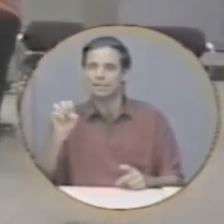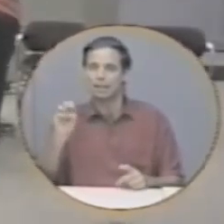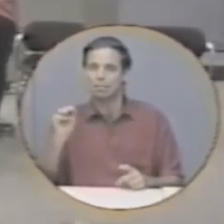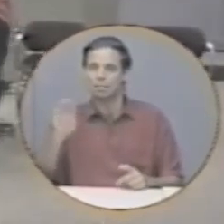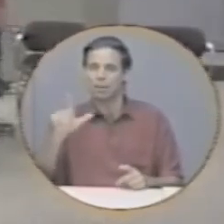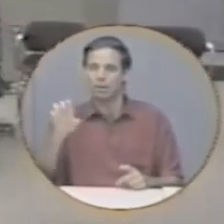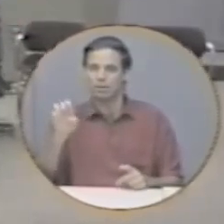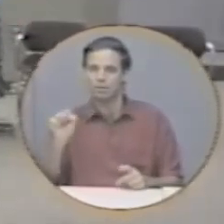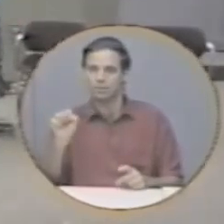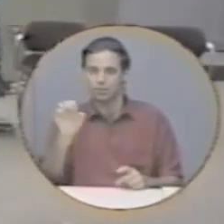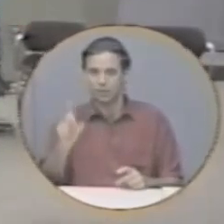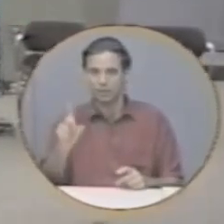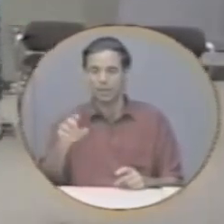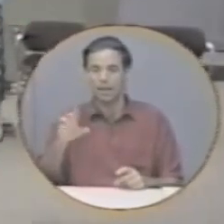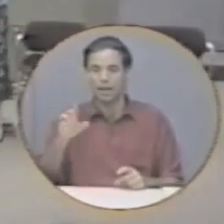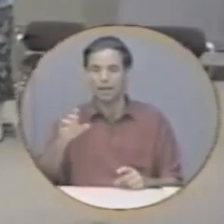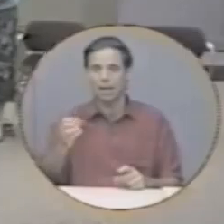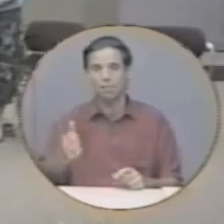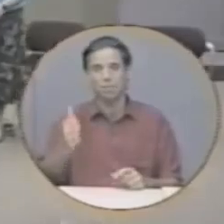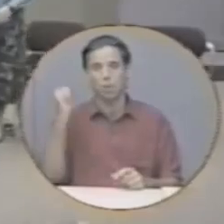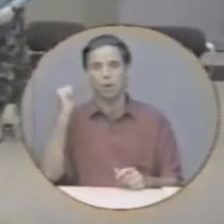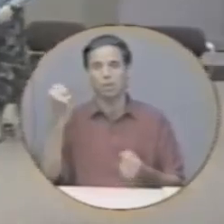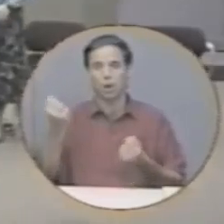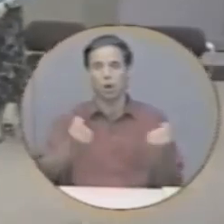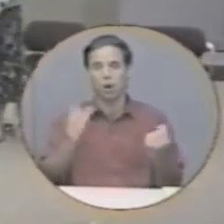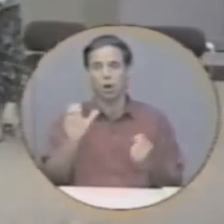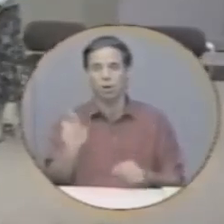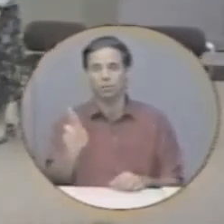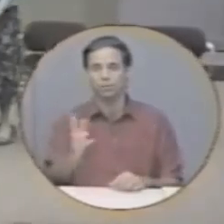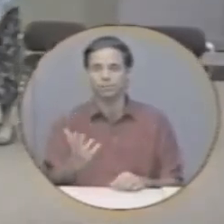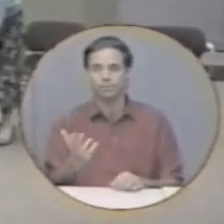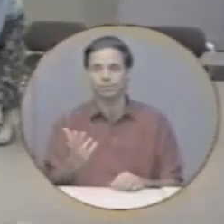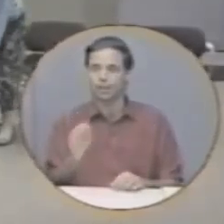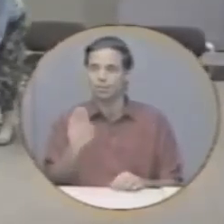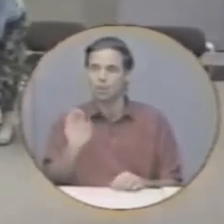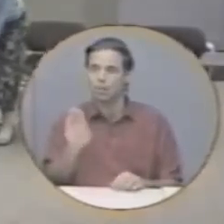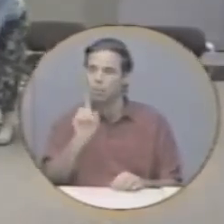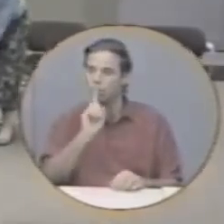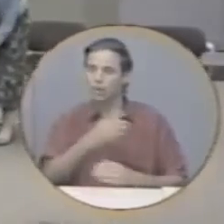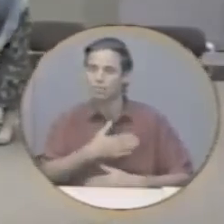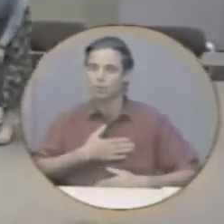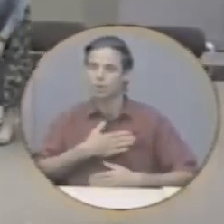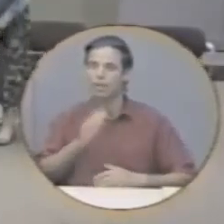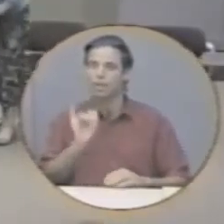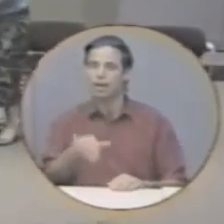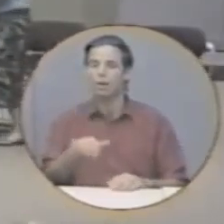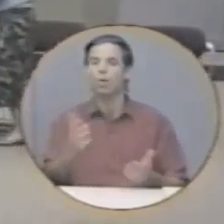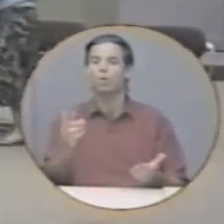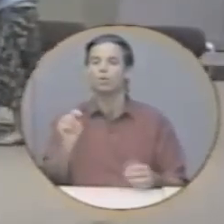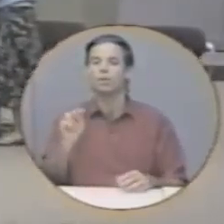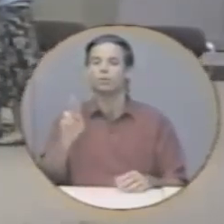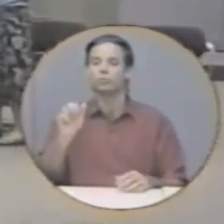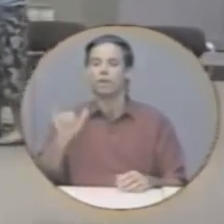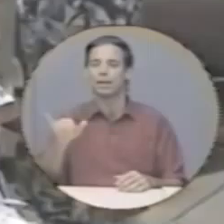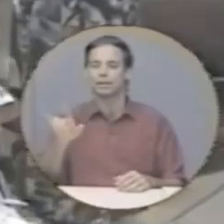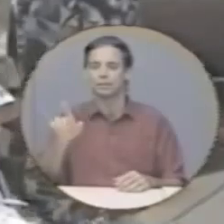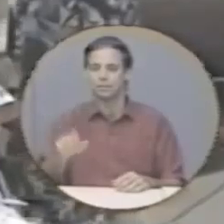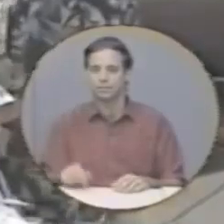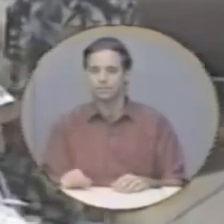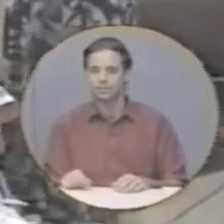have. So, Bob, Cheryl, we really appreciate that. We got to get the tray.